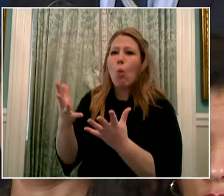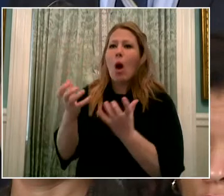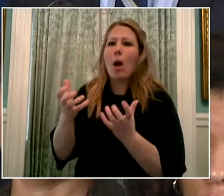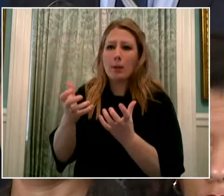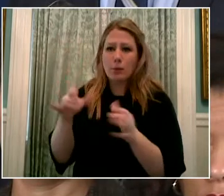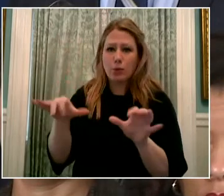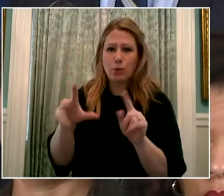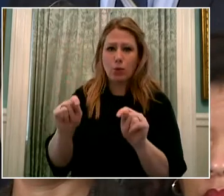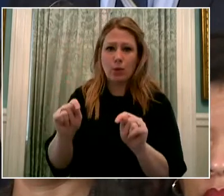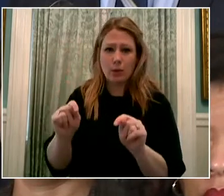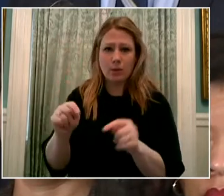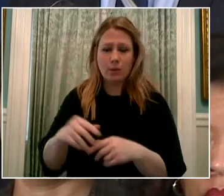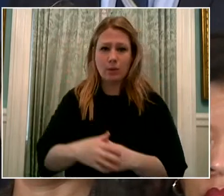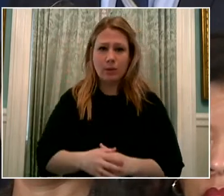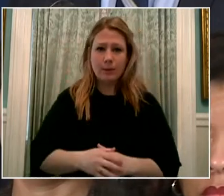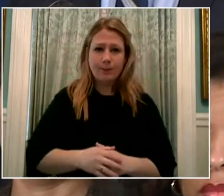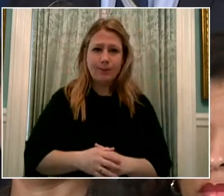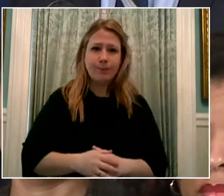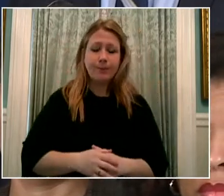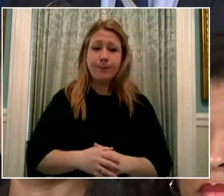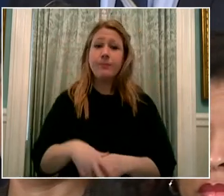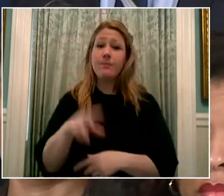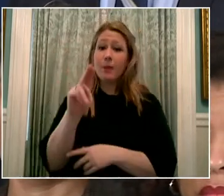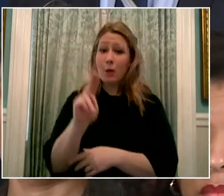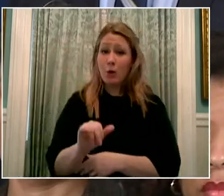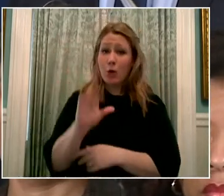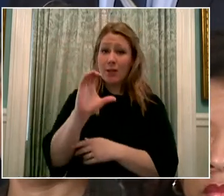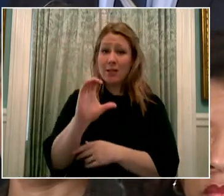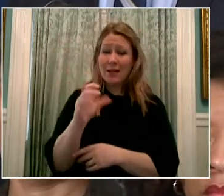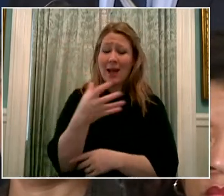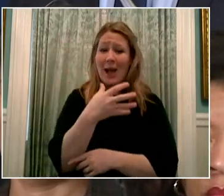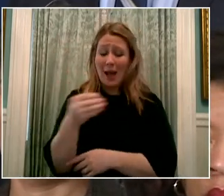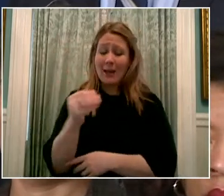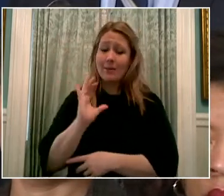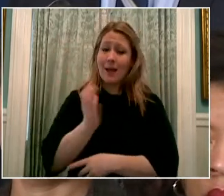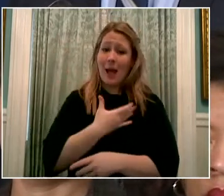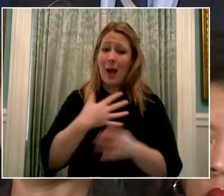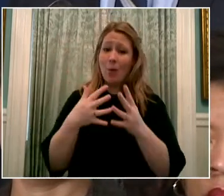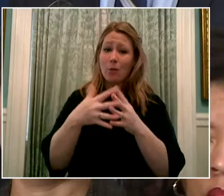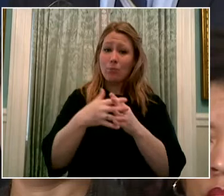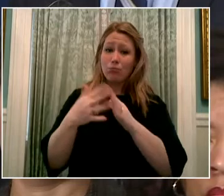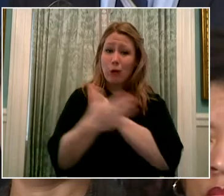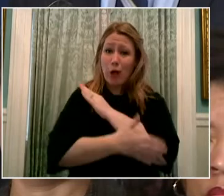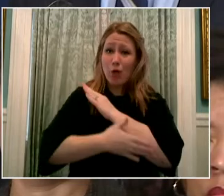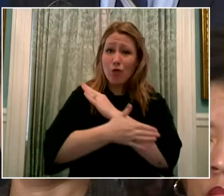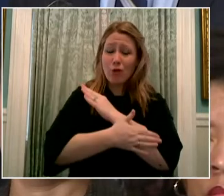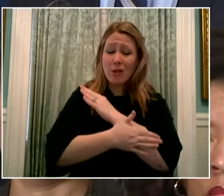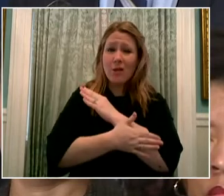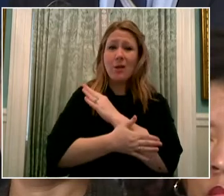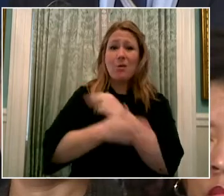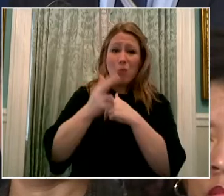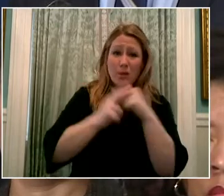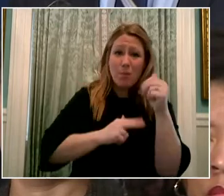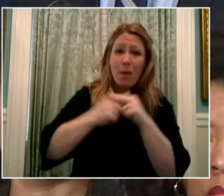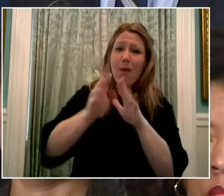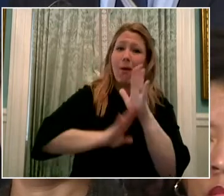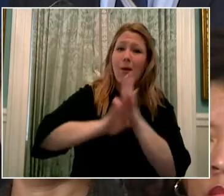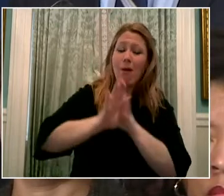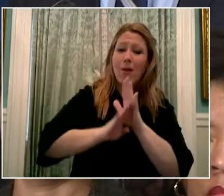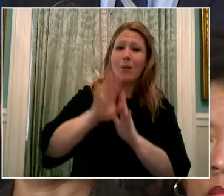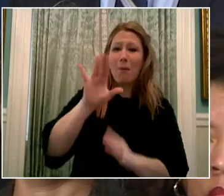City and much of our country was built by immigrants. We know that. All of us came from a lineage of immigrants. We